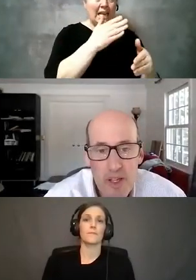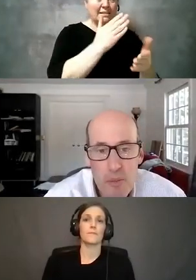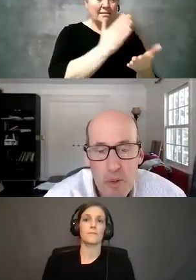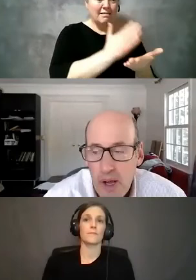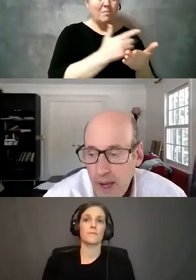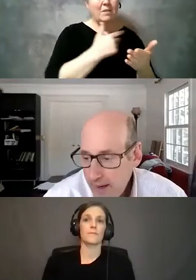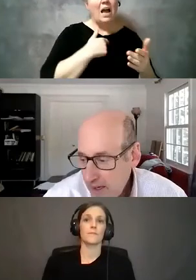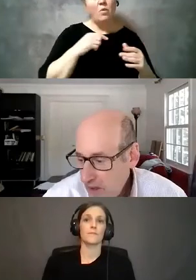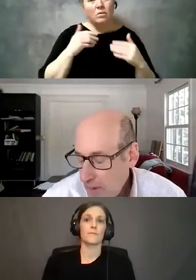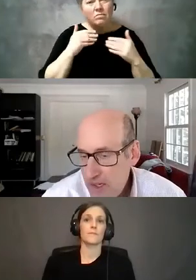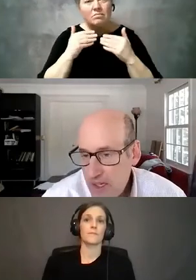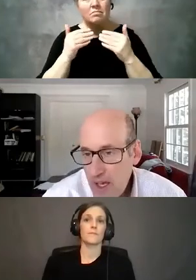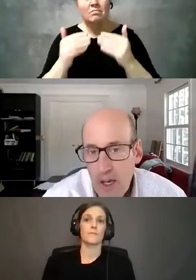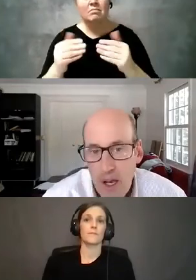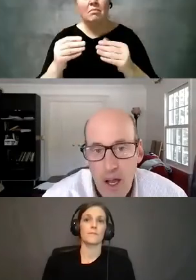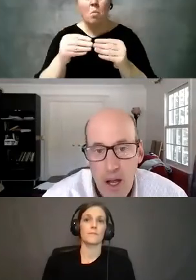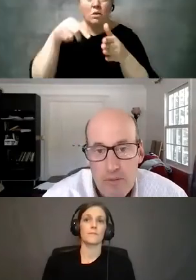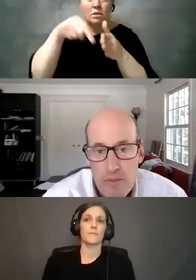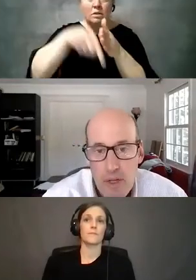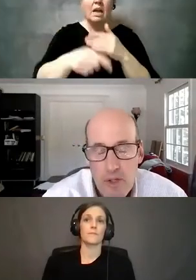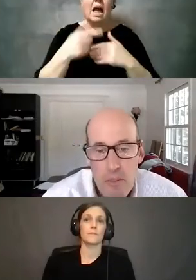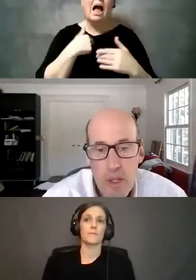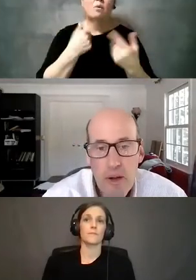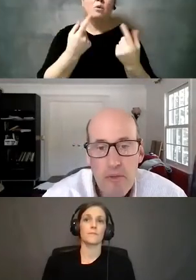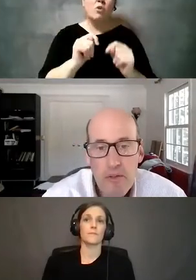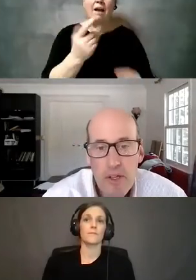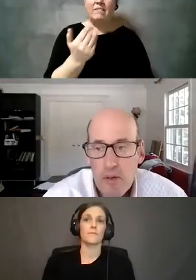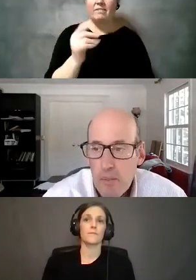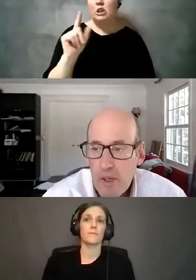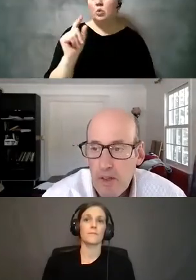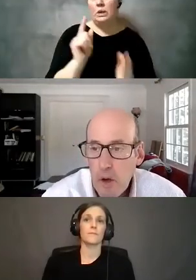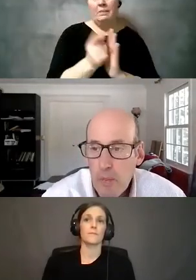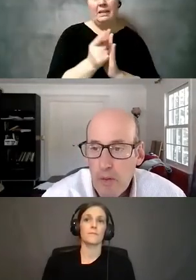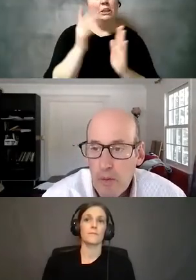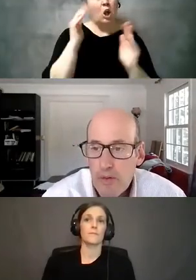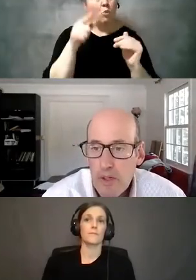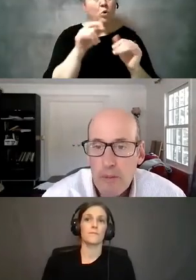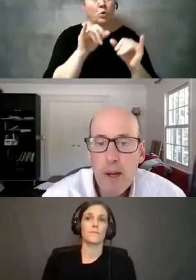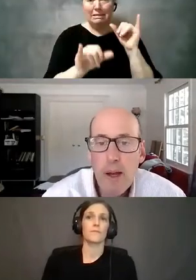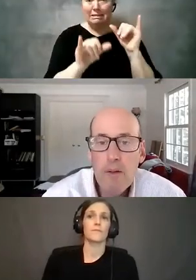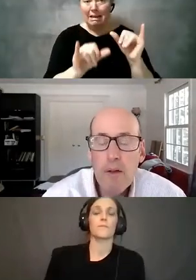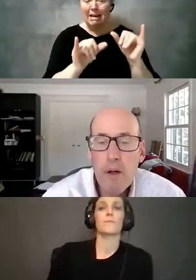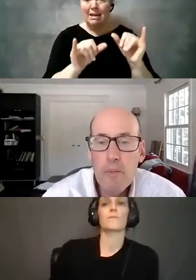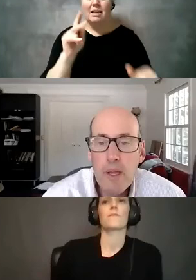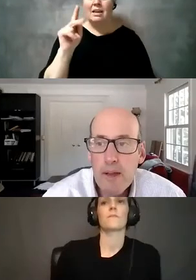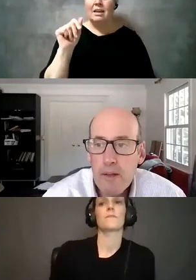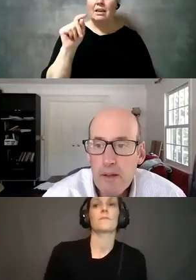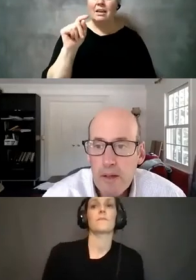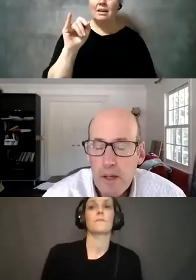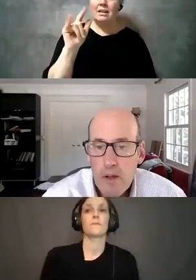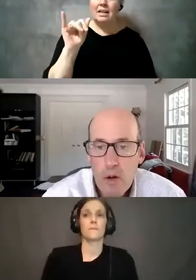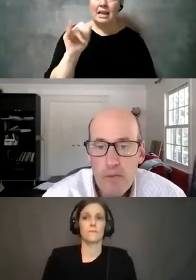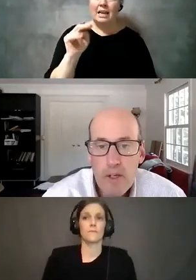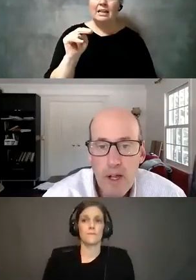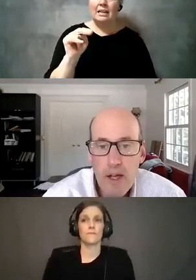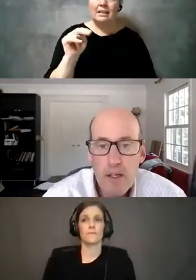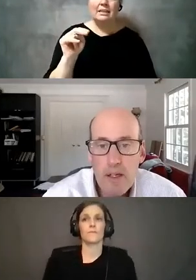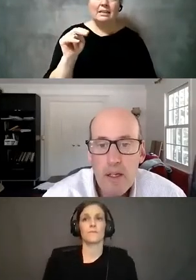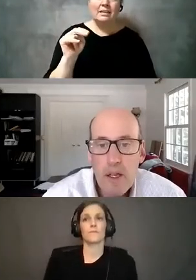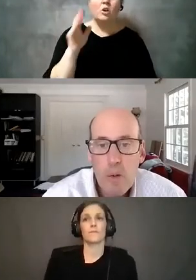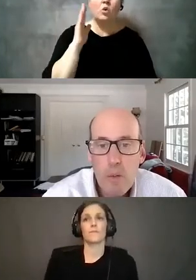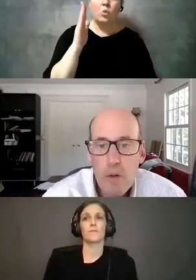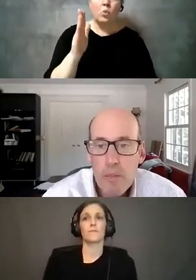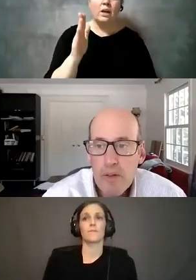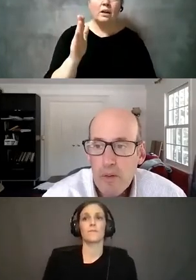bit deeper. And I do want to say, I'll try to be about 15, 20 minutes. I hope you'll stick around. Kaitlin, Torphy